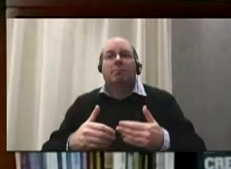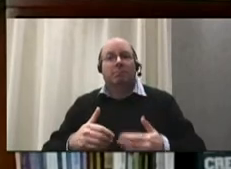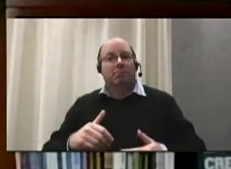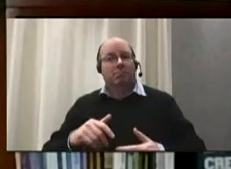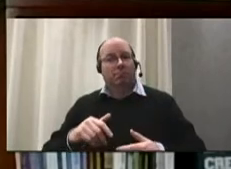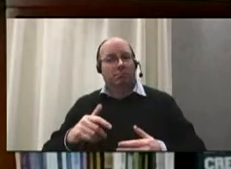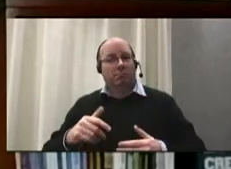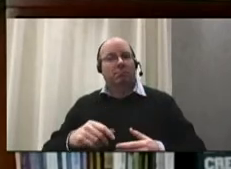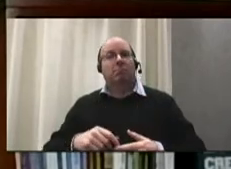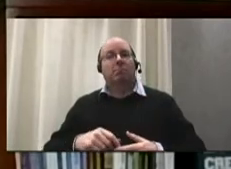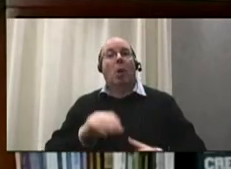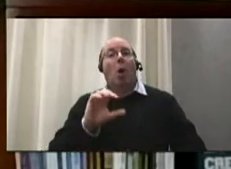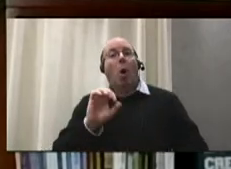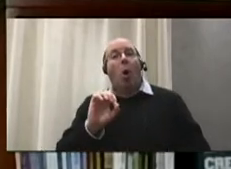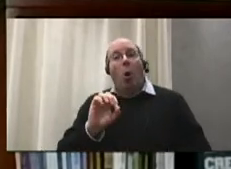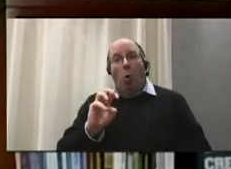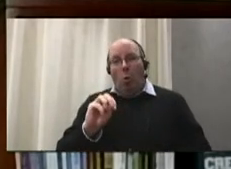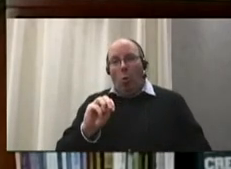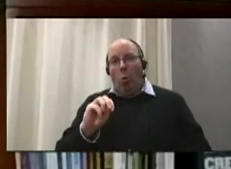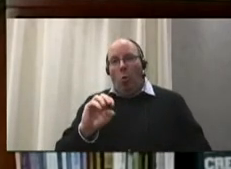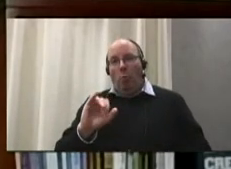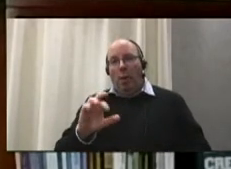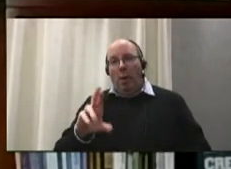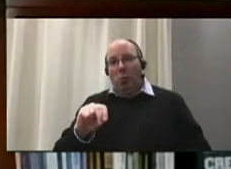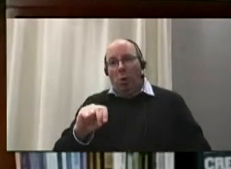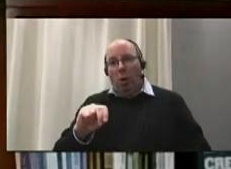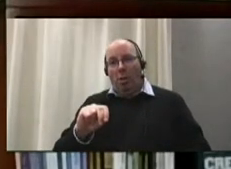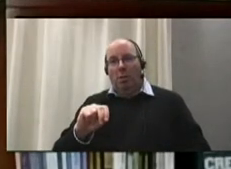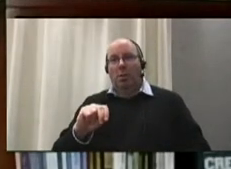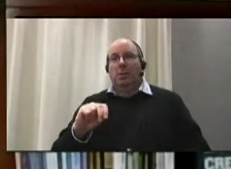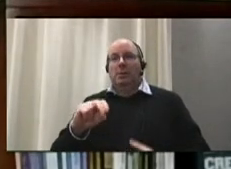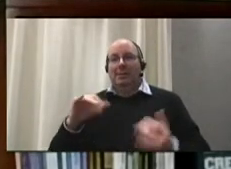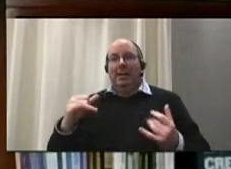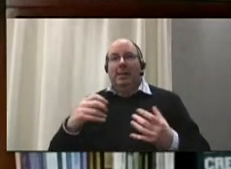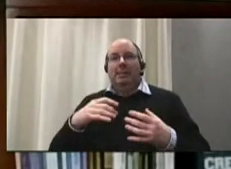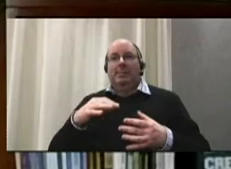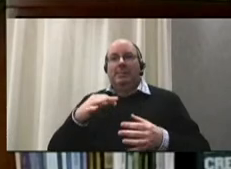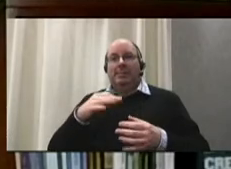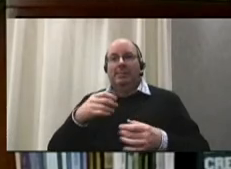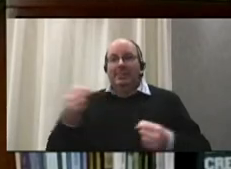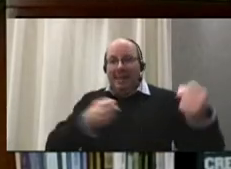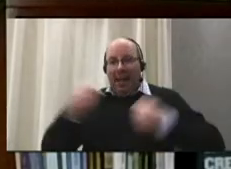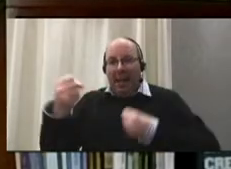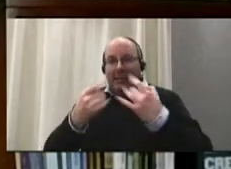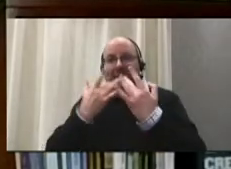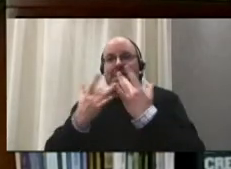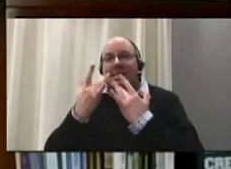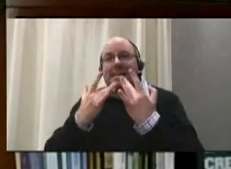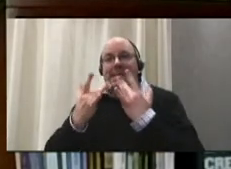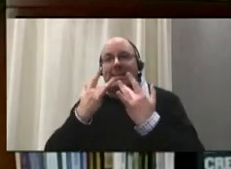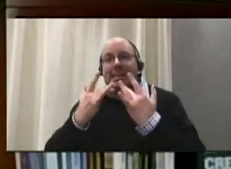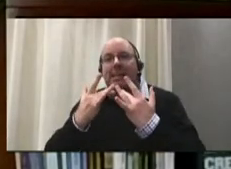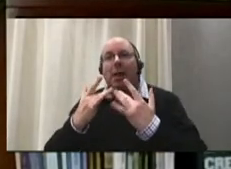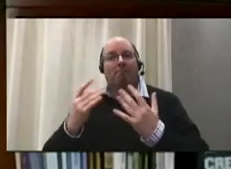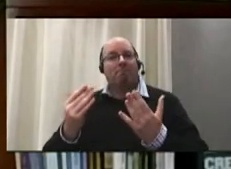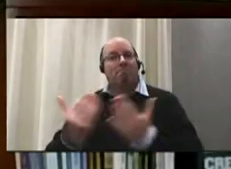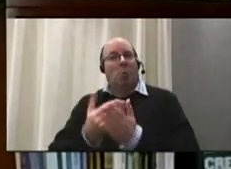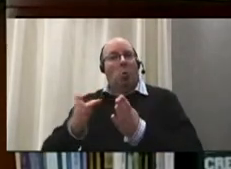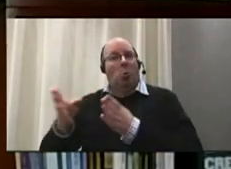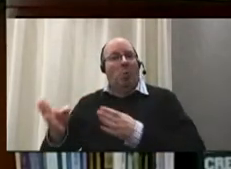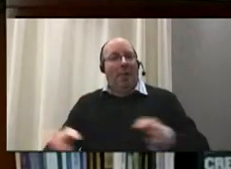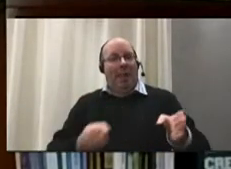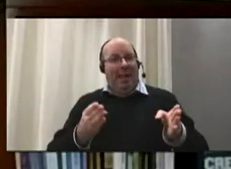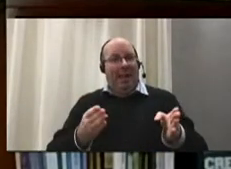have really put a strain on us with staffing, is that we were looking at those five areas and said, we need to look at them and then